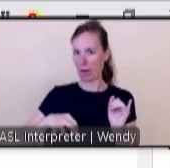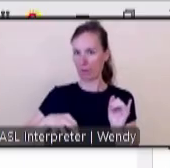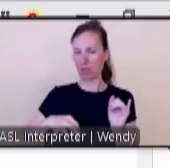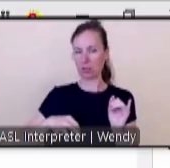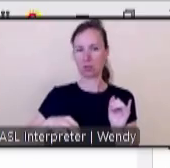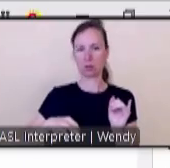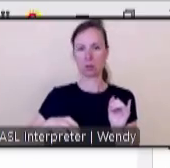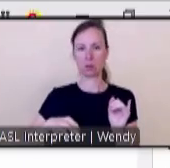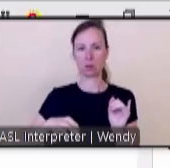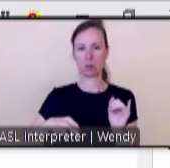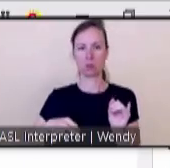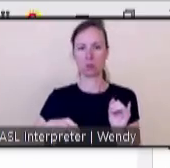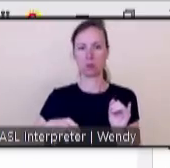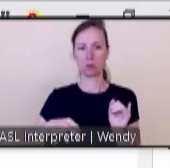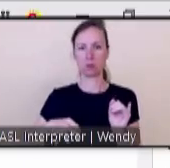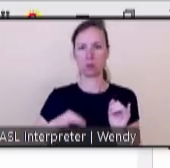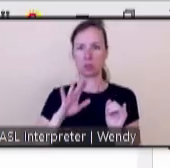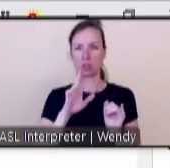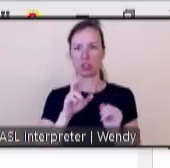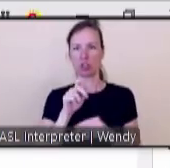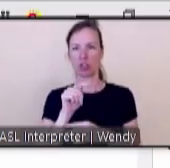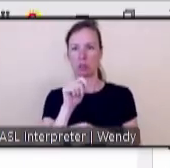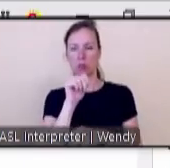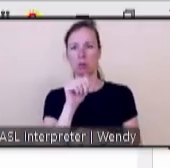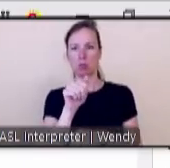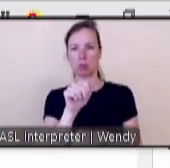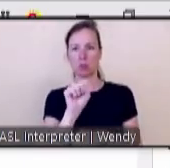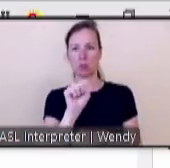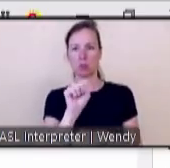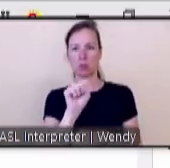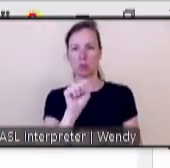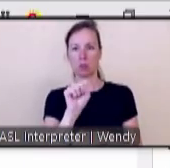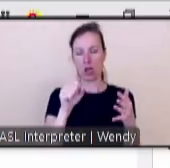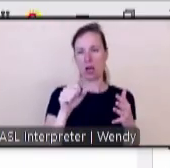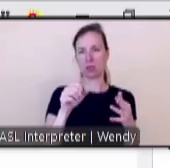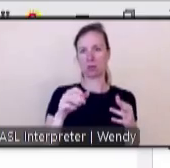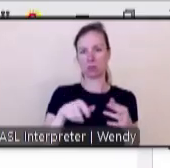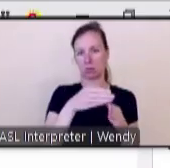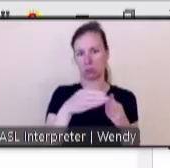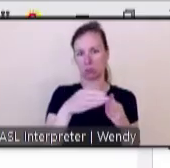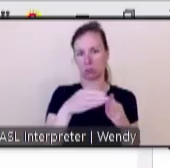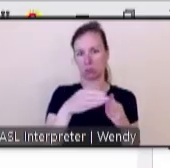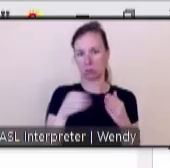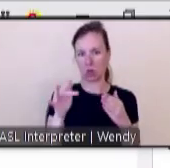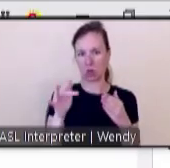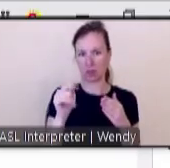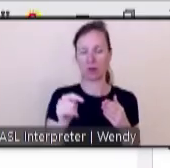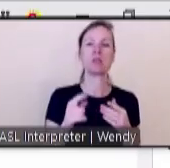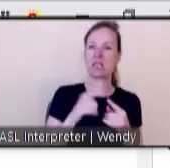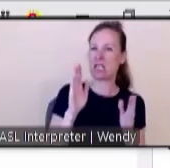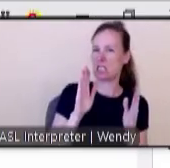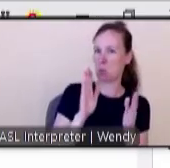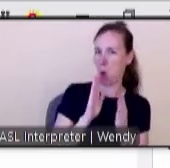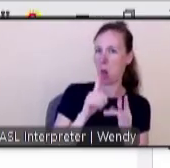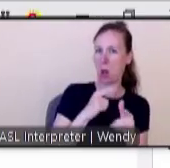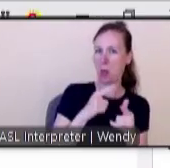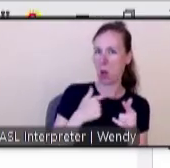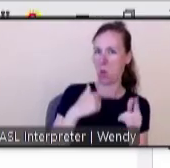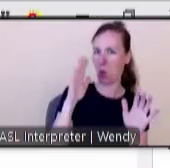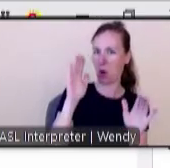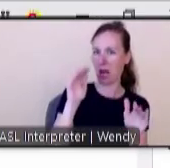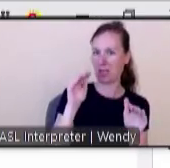not as much as the rest of it. It's a smaller profit than what we anticipated. Yeah. But the chief and